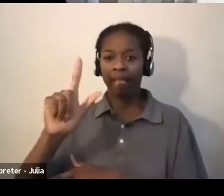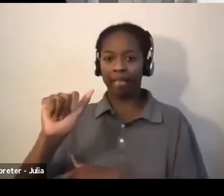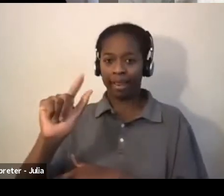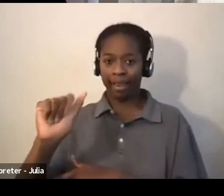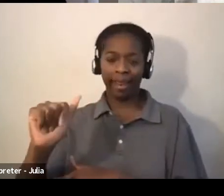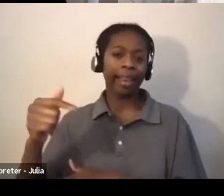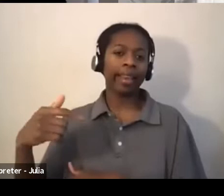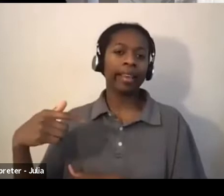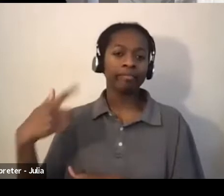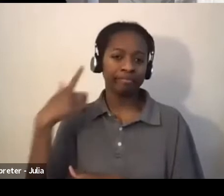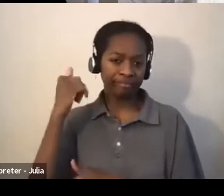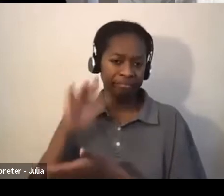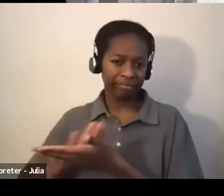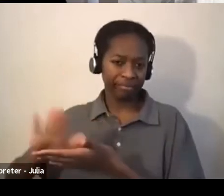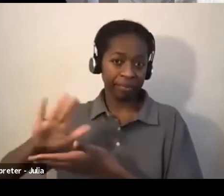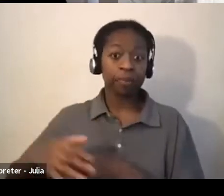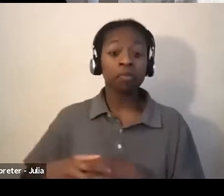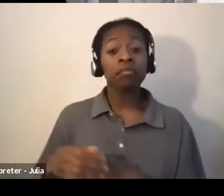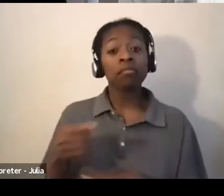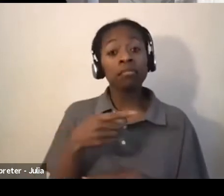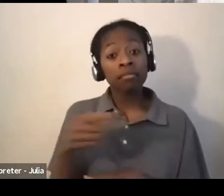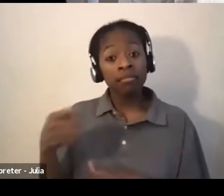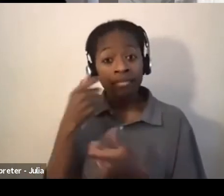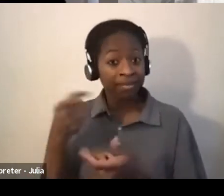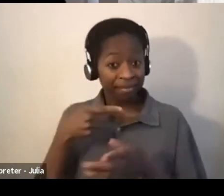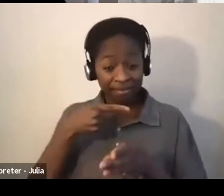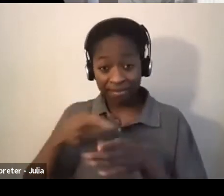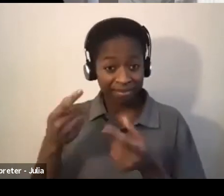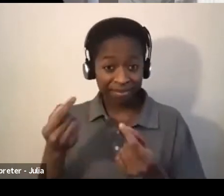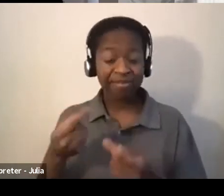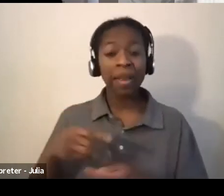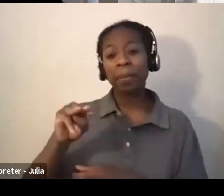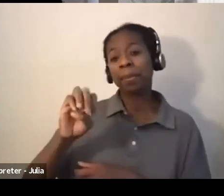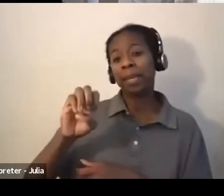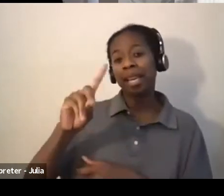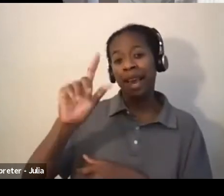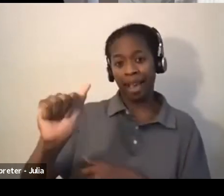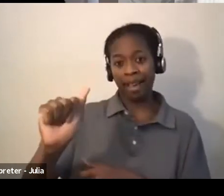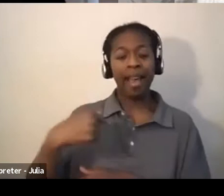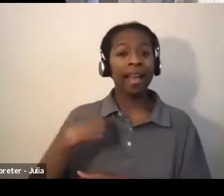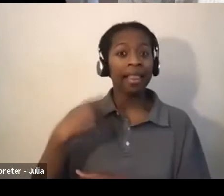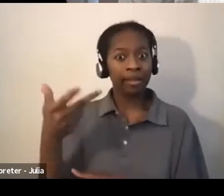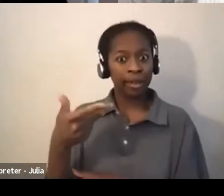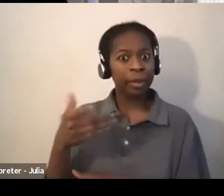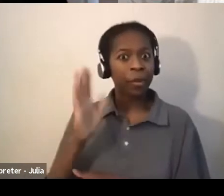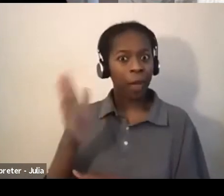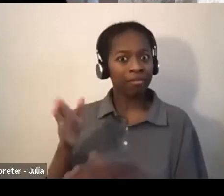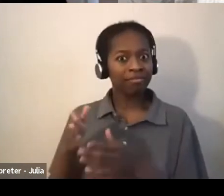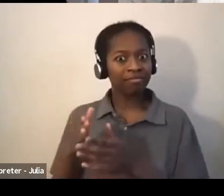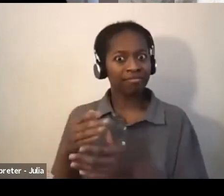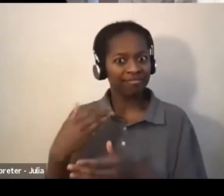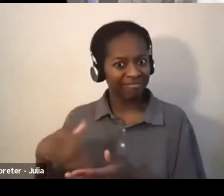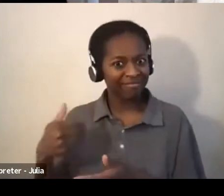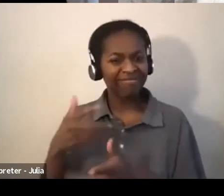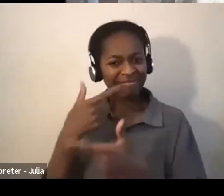the area of media. And I think they're going to bring a really great perspective to our